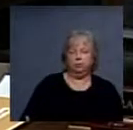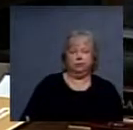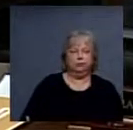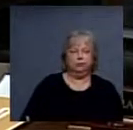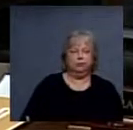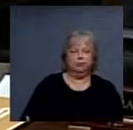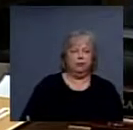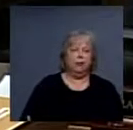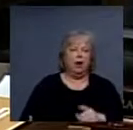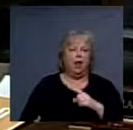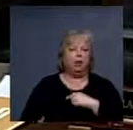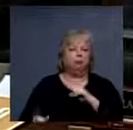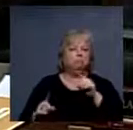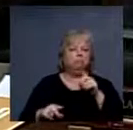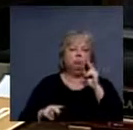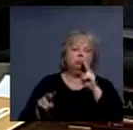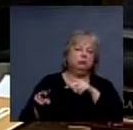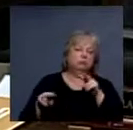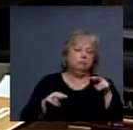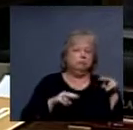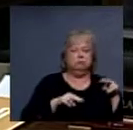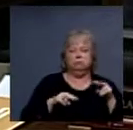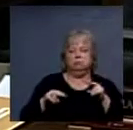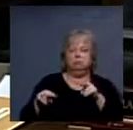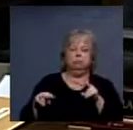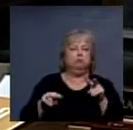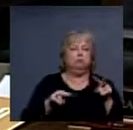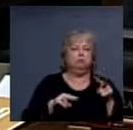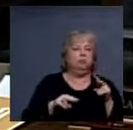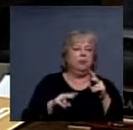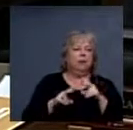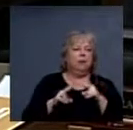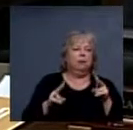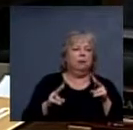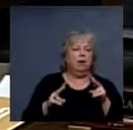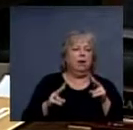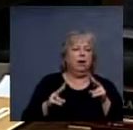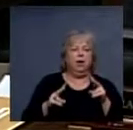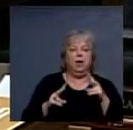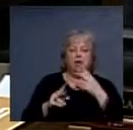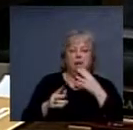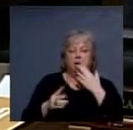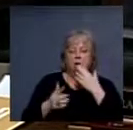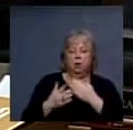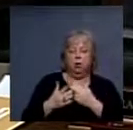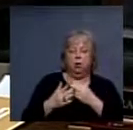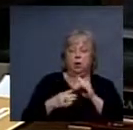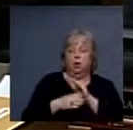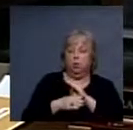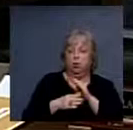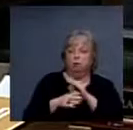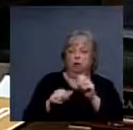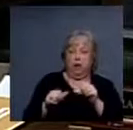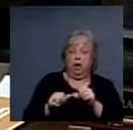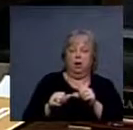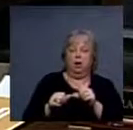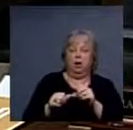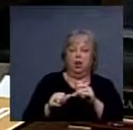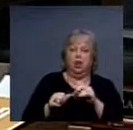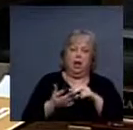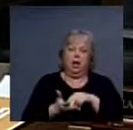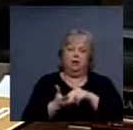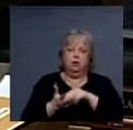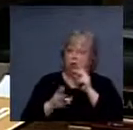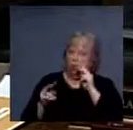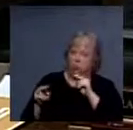I've gone out and looked at this area, and it is certainly a very viable commercial area that I stood there and watched for a